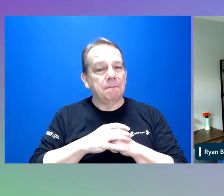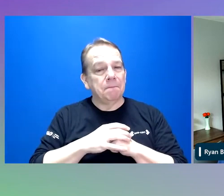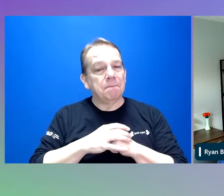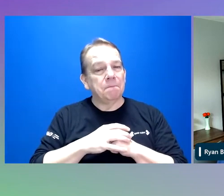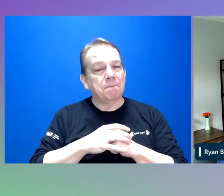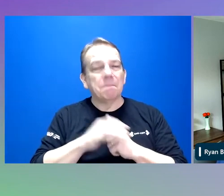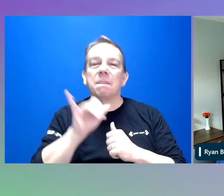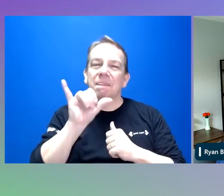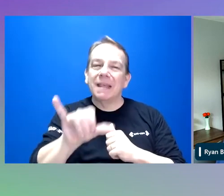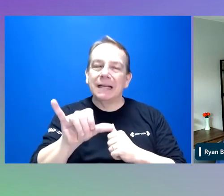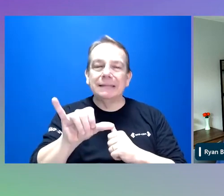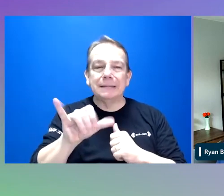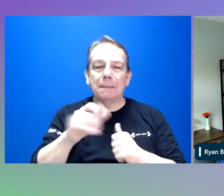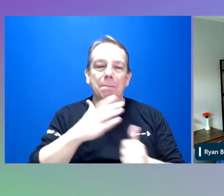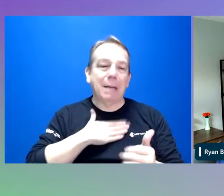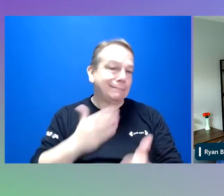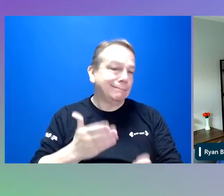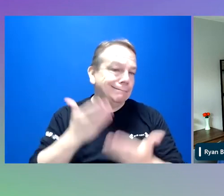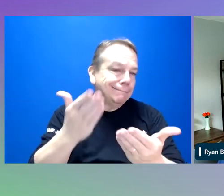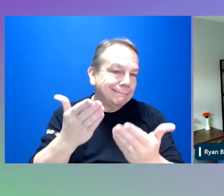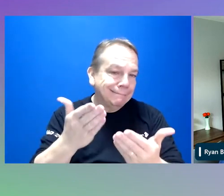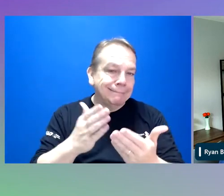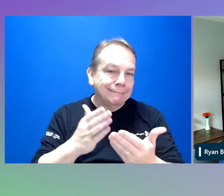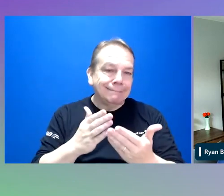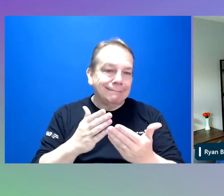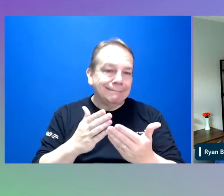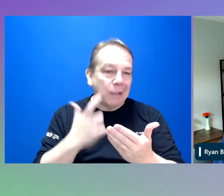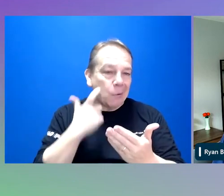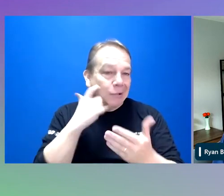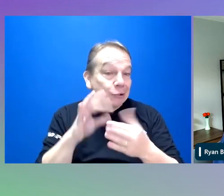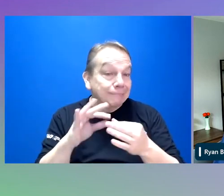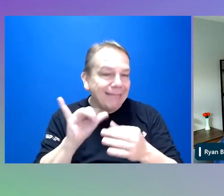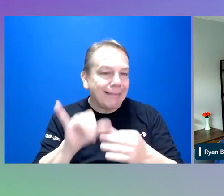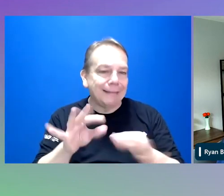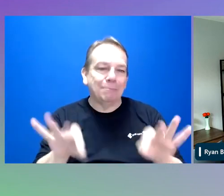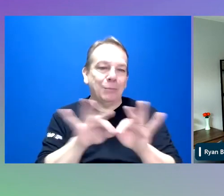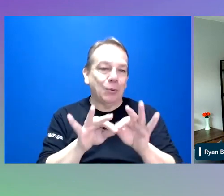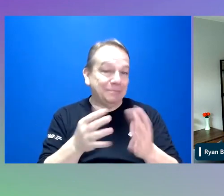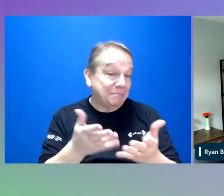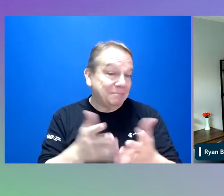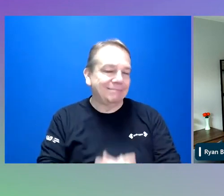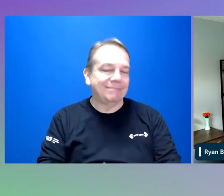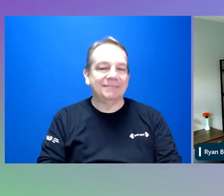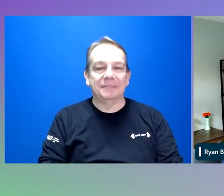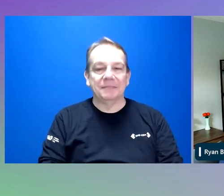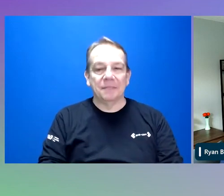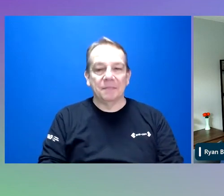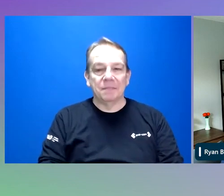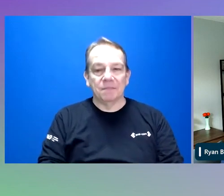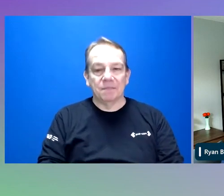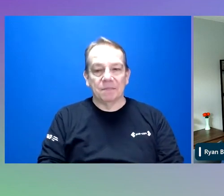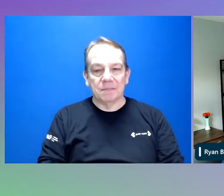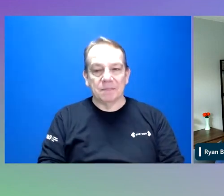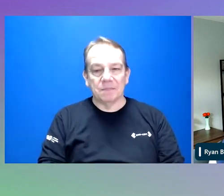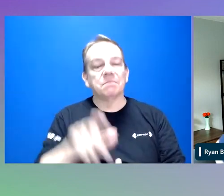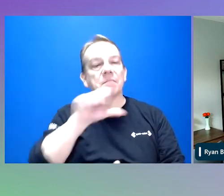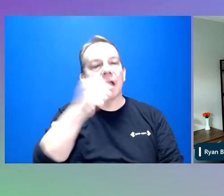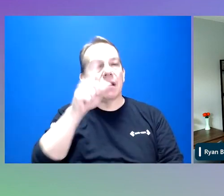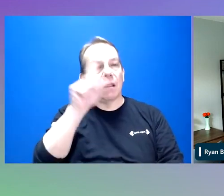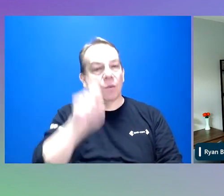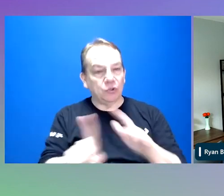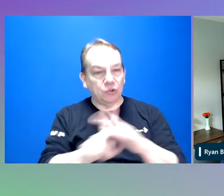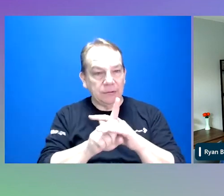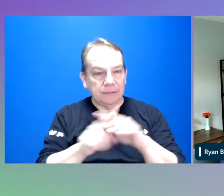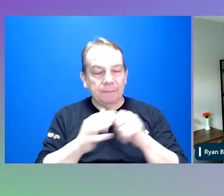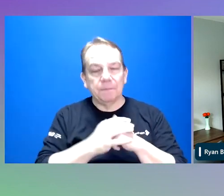that's that's pretty much it, I think. All right, thank you so much. Let's see, another one.